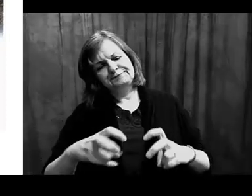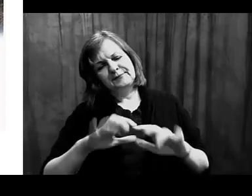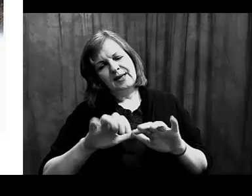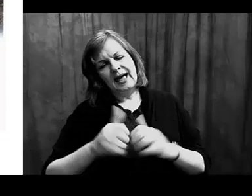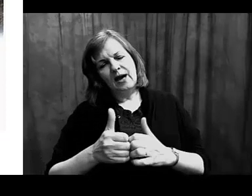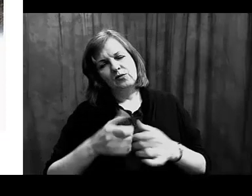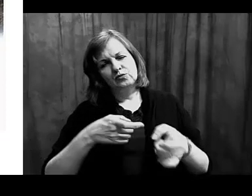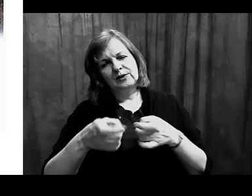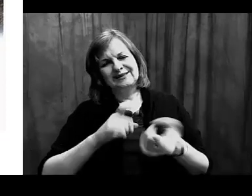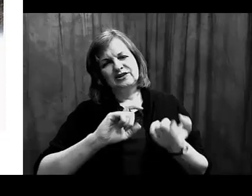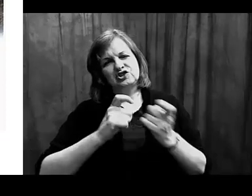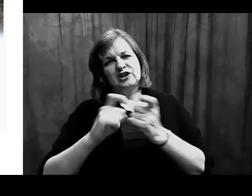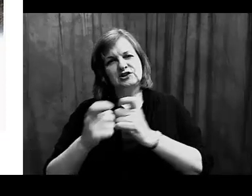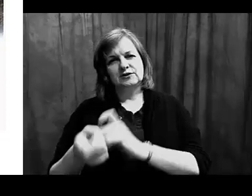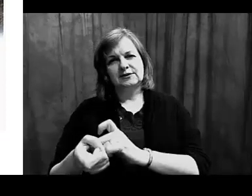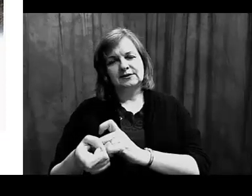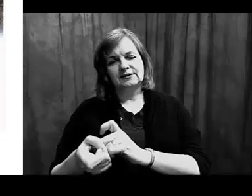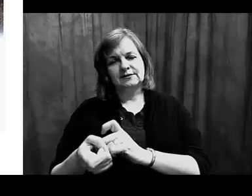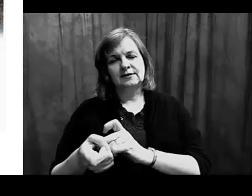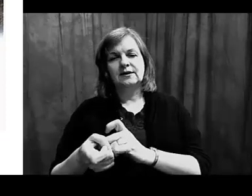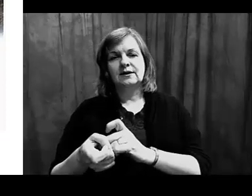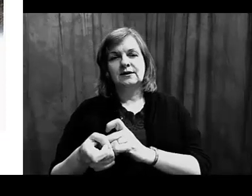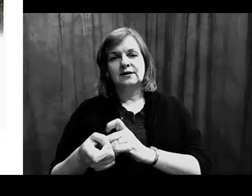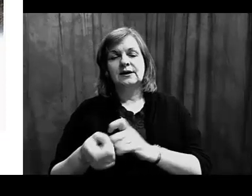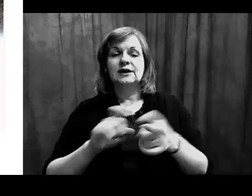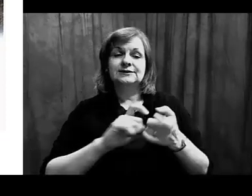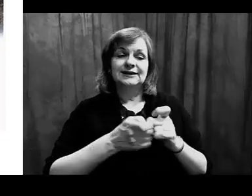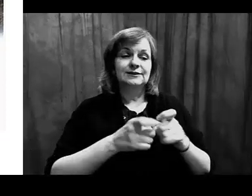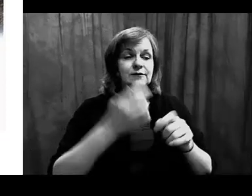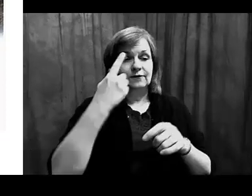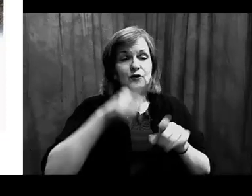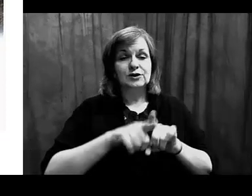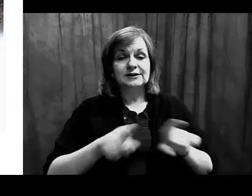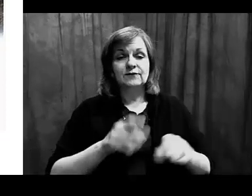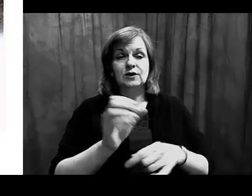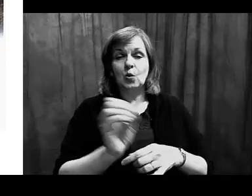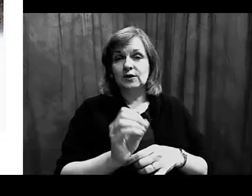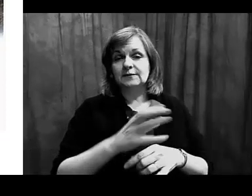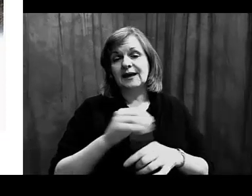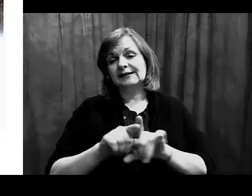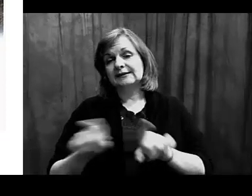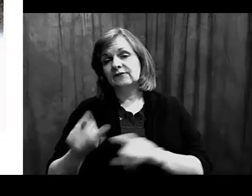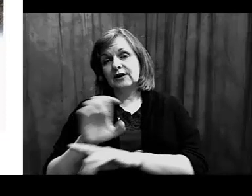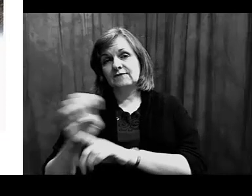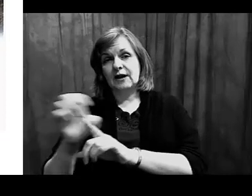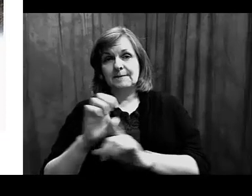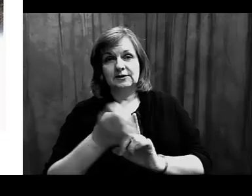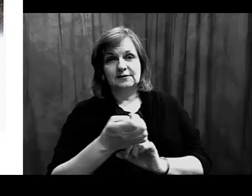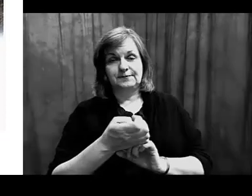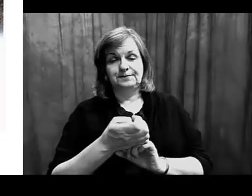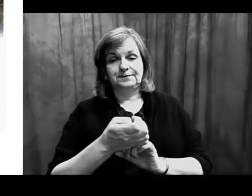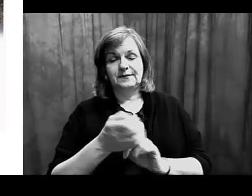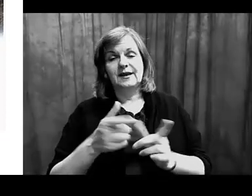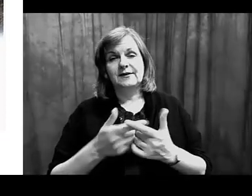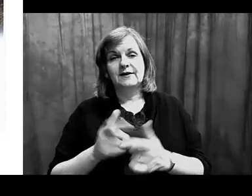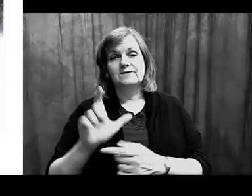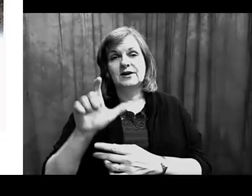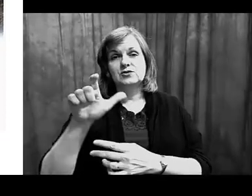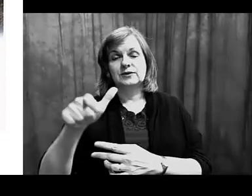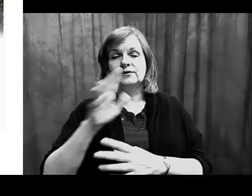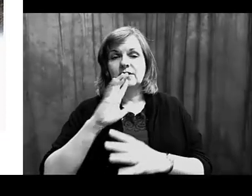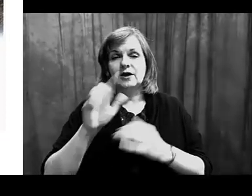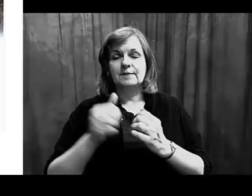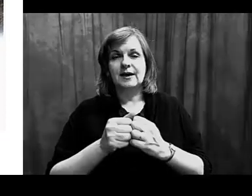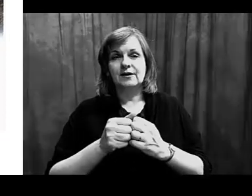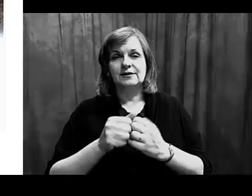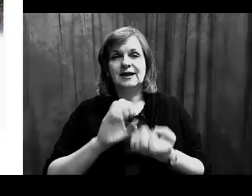how that might change not only in different organisms, but in different environments and so on. And then eventually we'll get